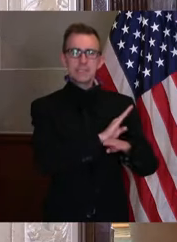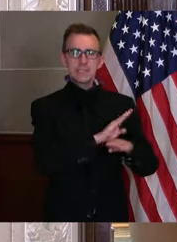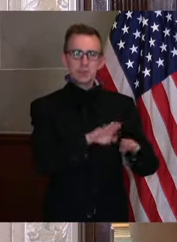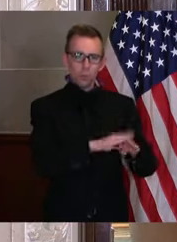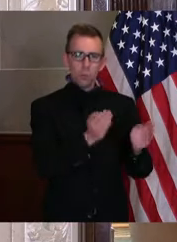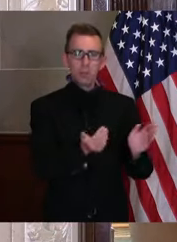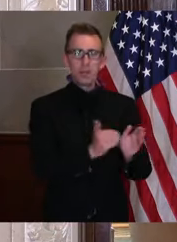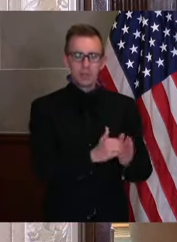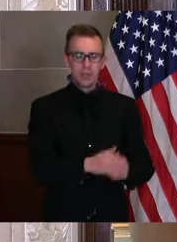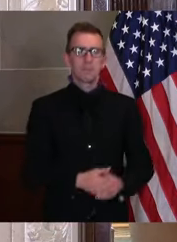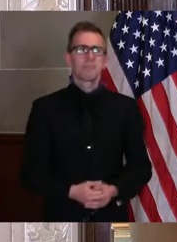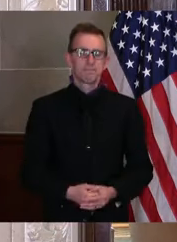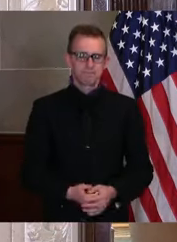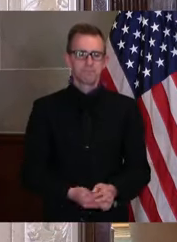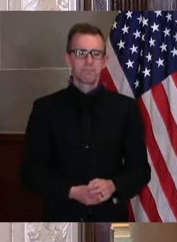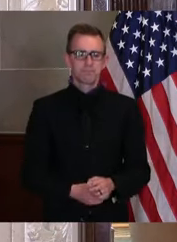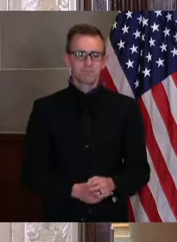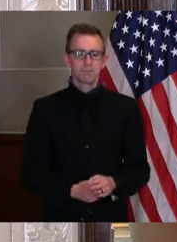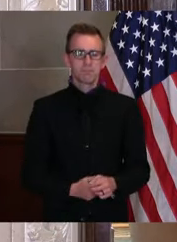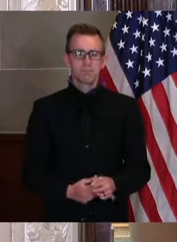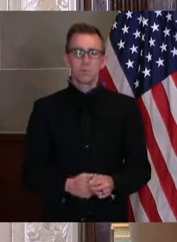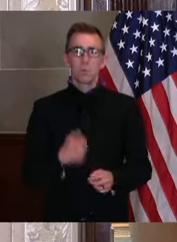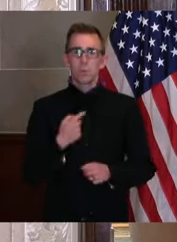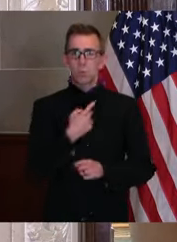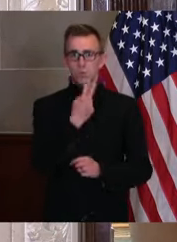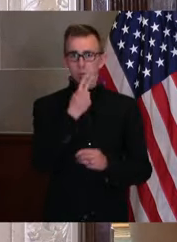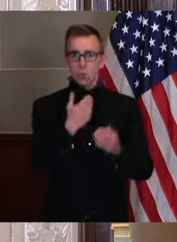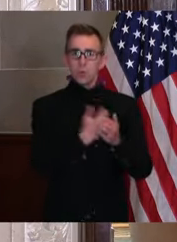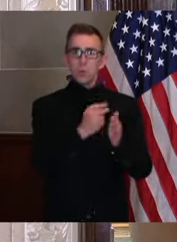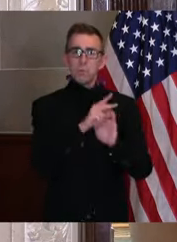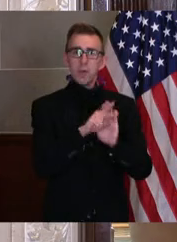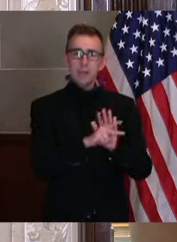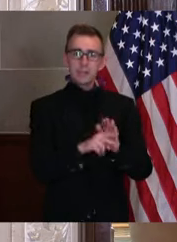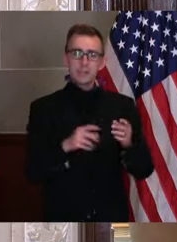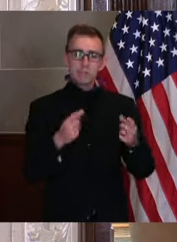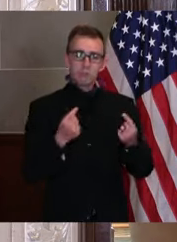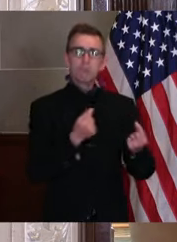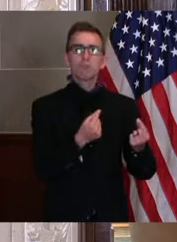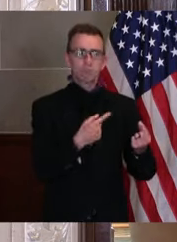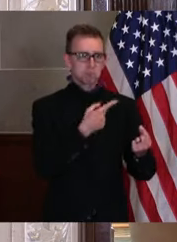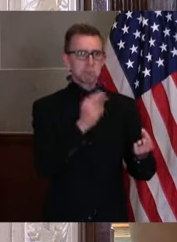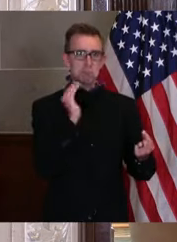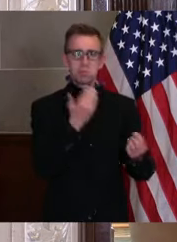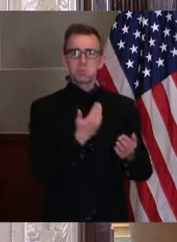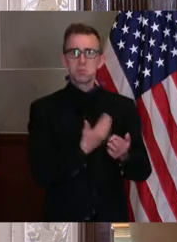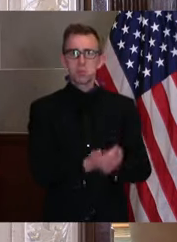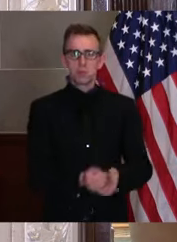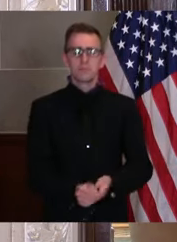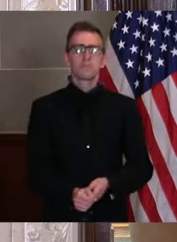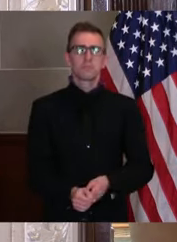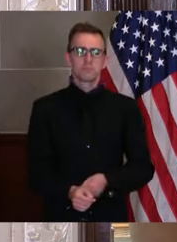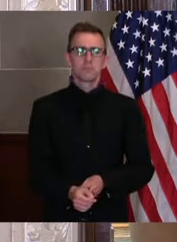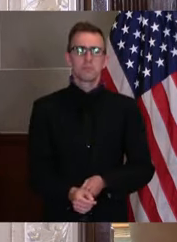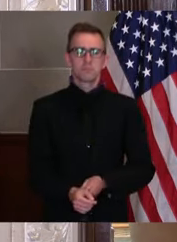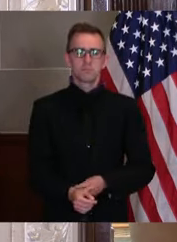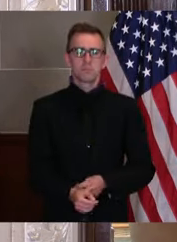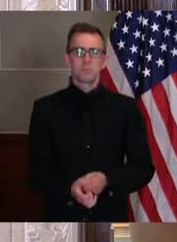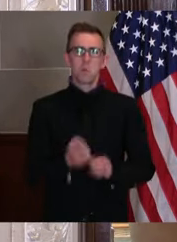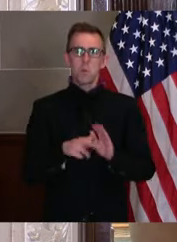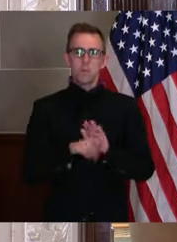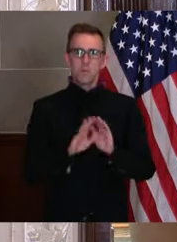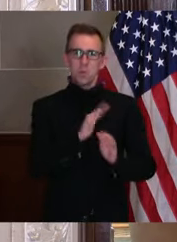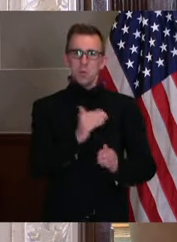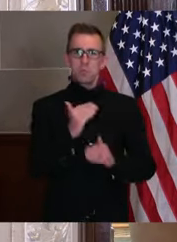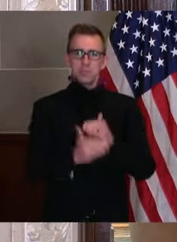had the chance to see these new policies in action. I just want to go over some of the new procedures they had. It was